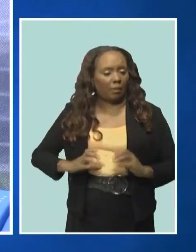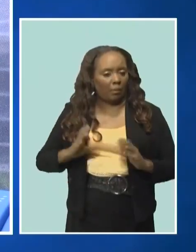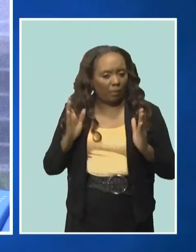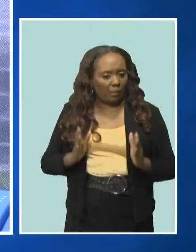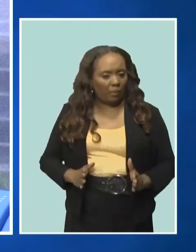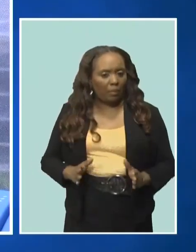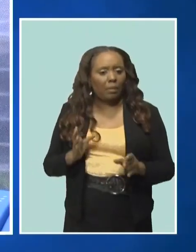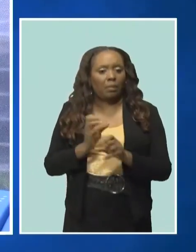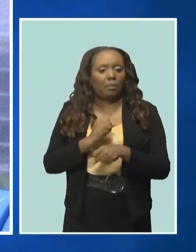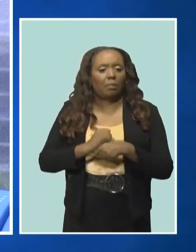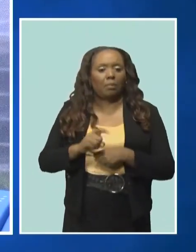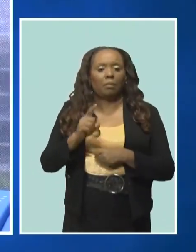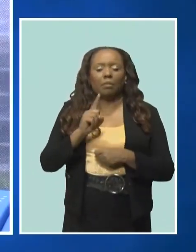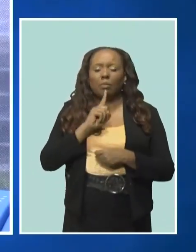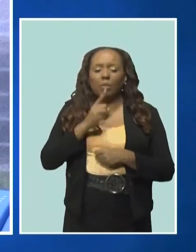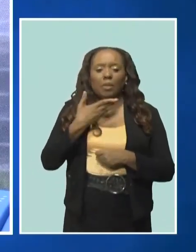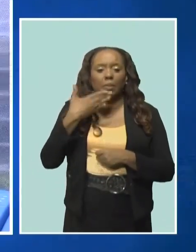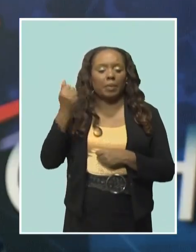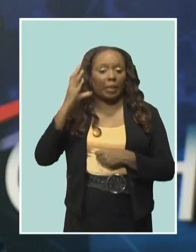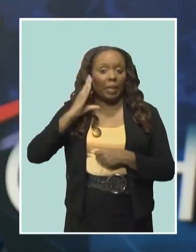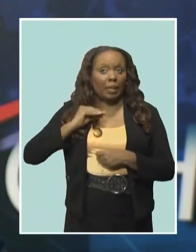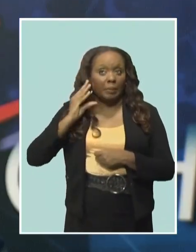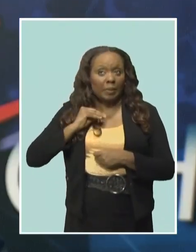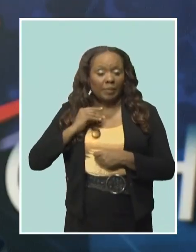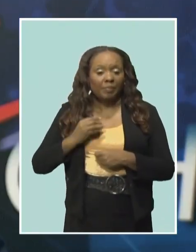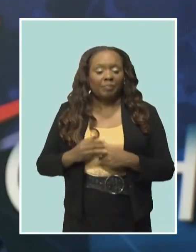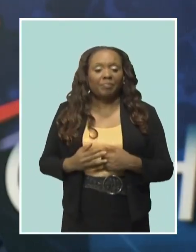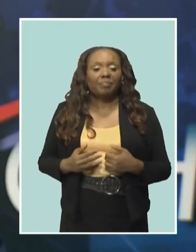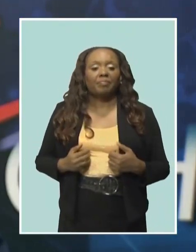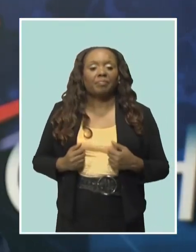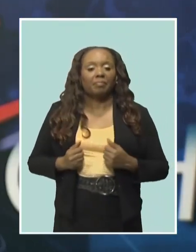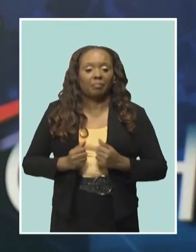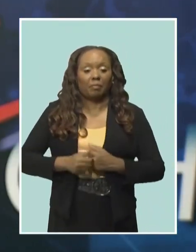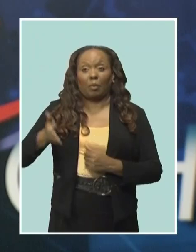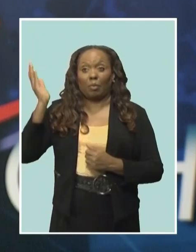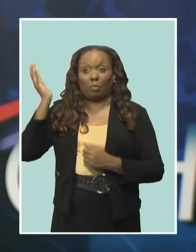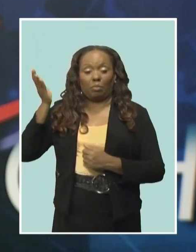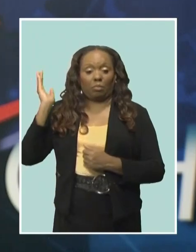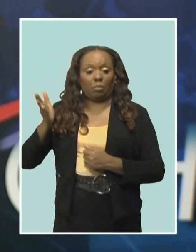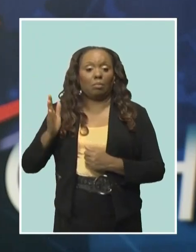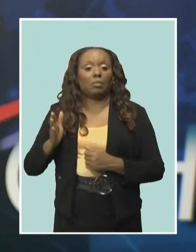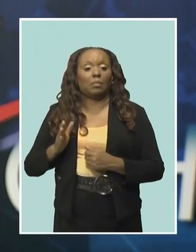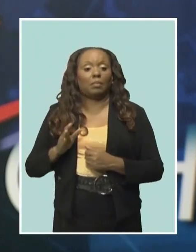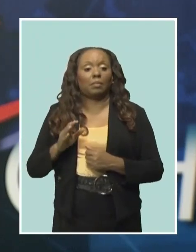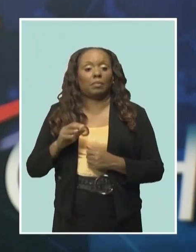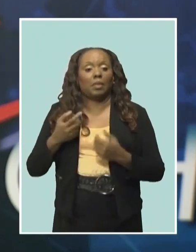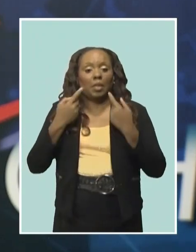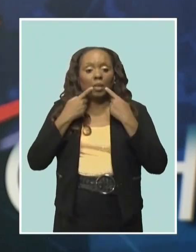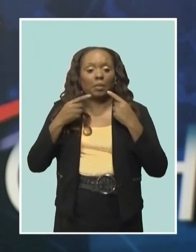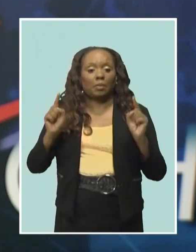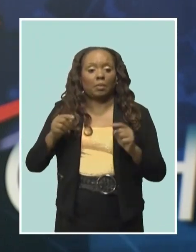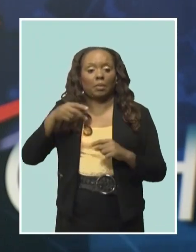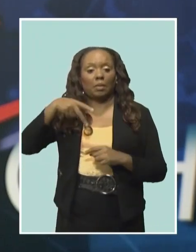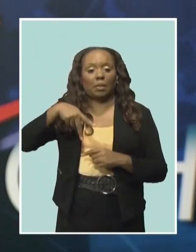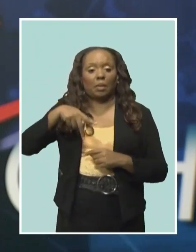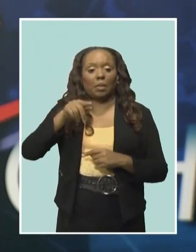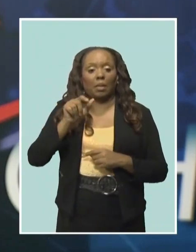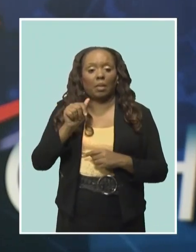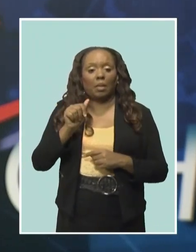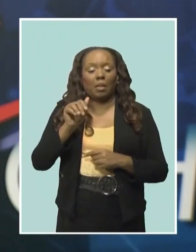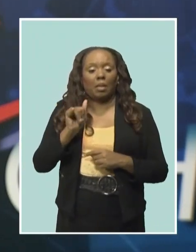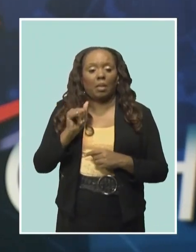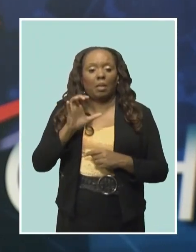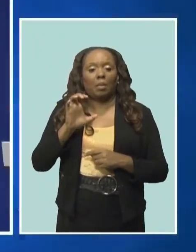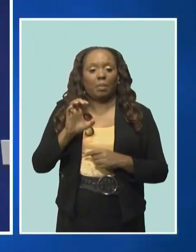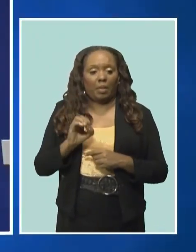it a better experience all around. Mr. Jones was speaking during a media launch to announce Pace Digital as